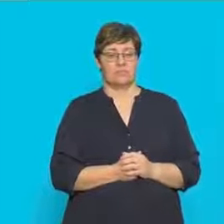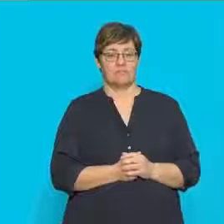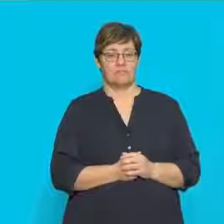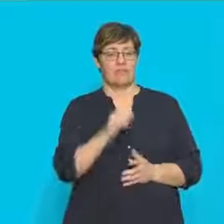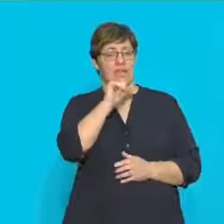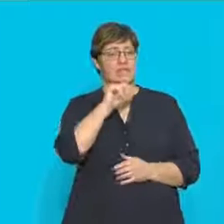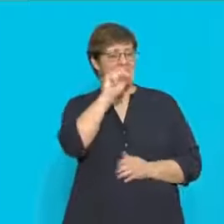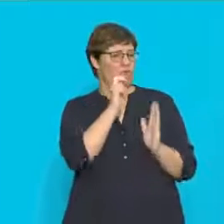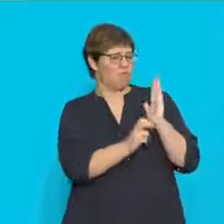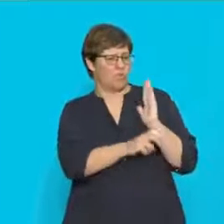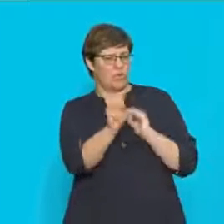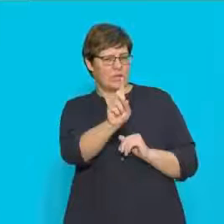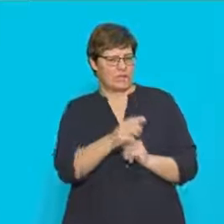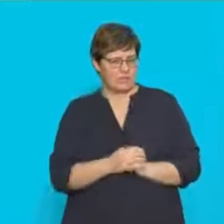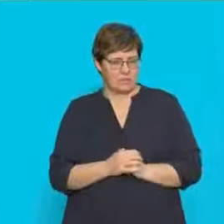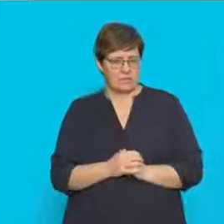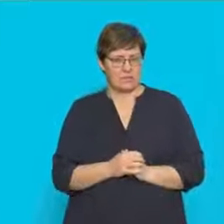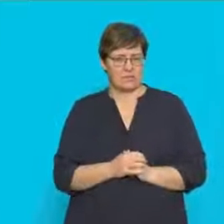What is the sine rule?